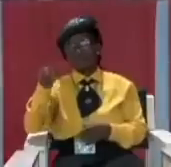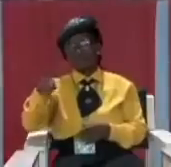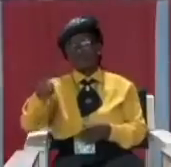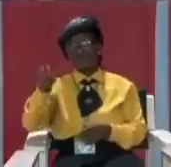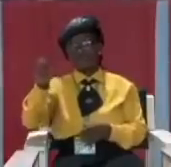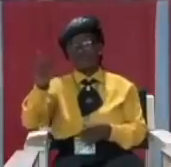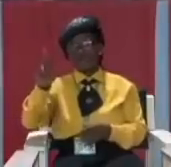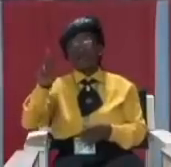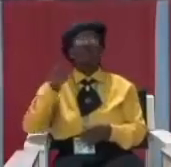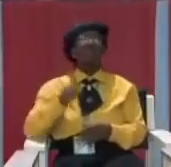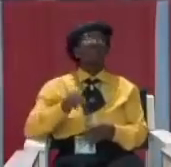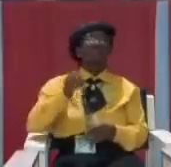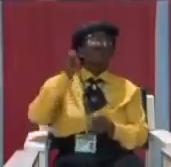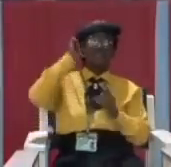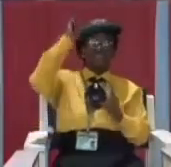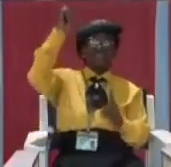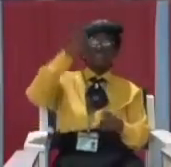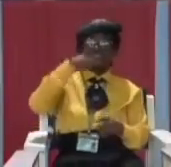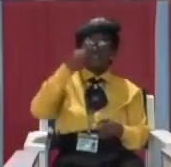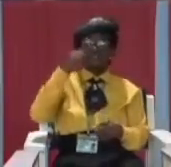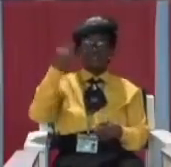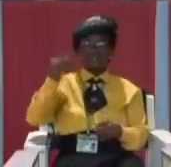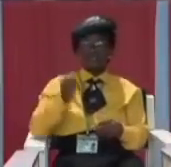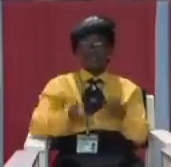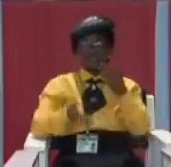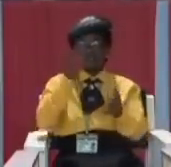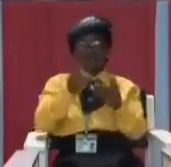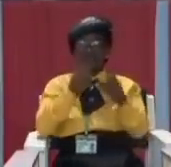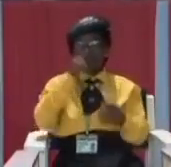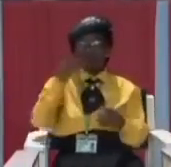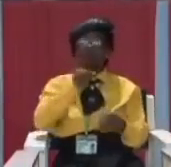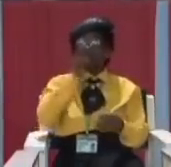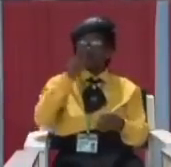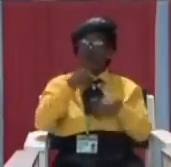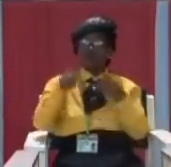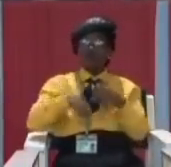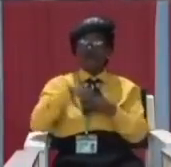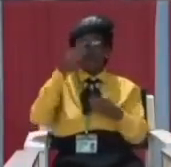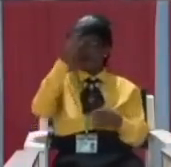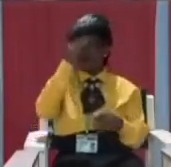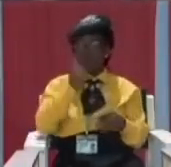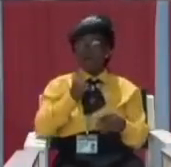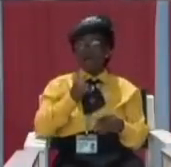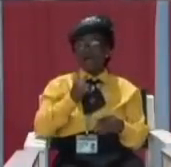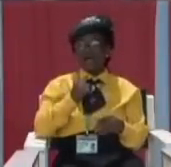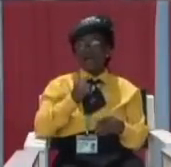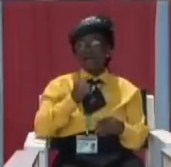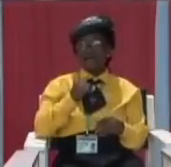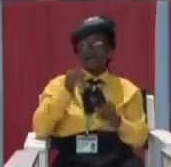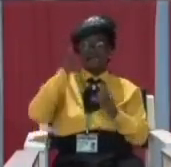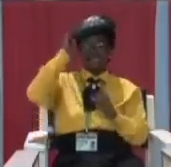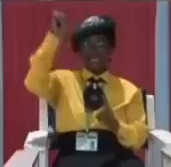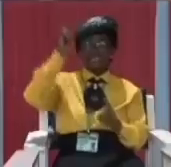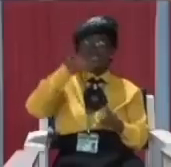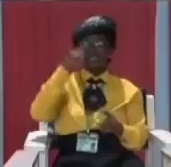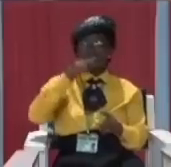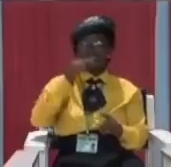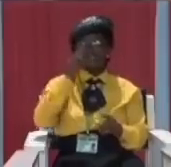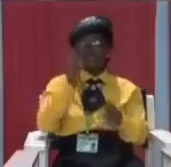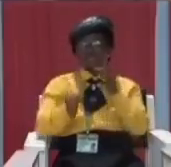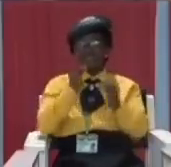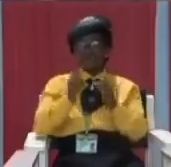He said the fire must not go out. Why? Because if the fire goes out,